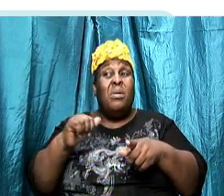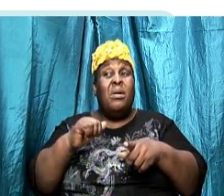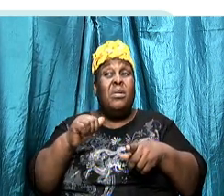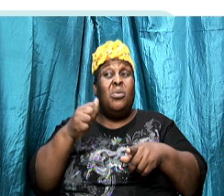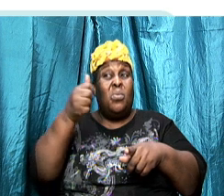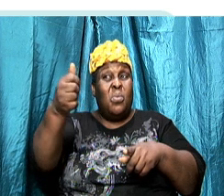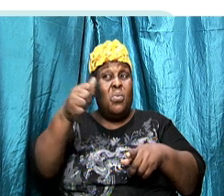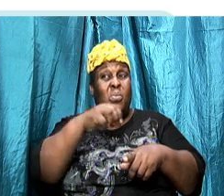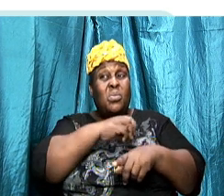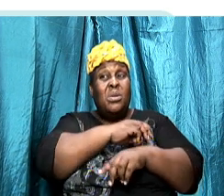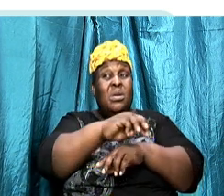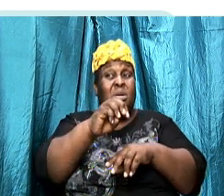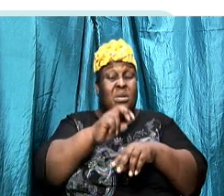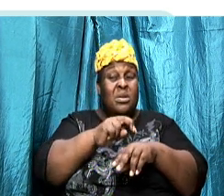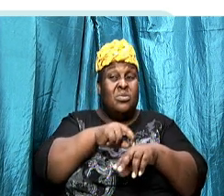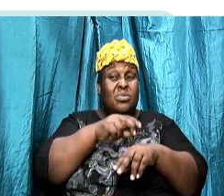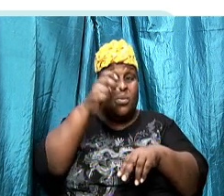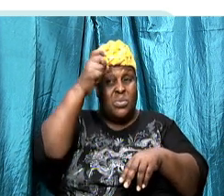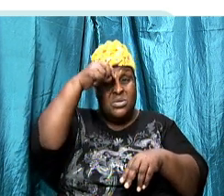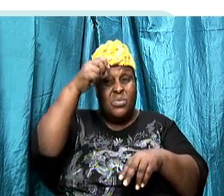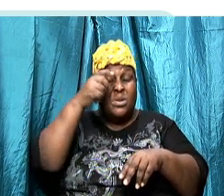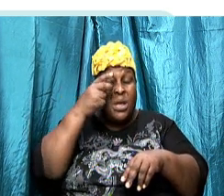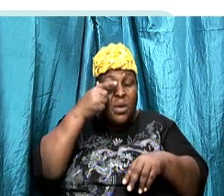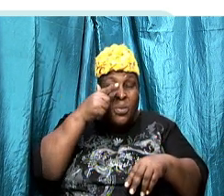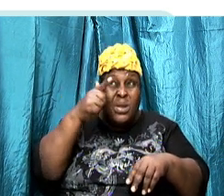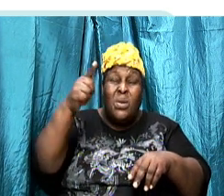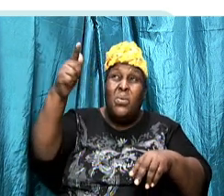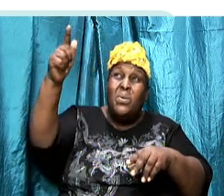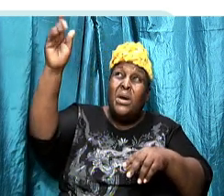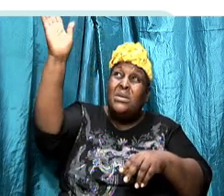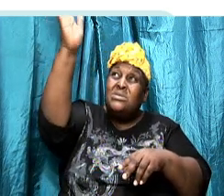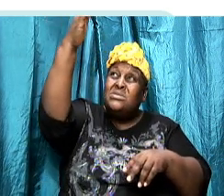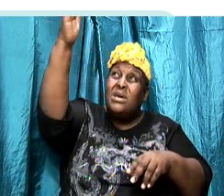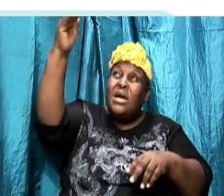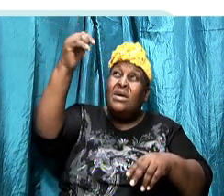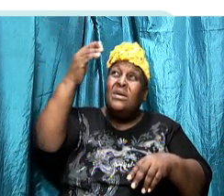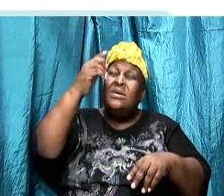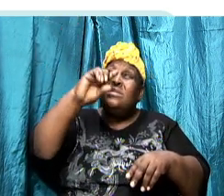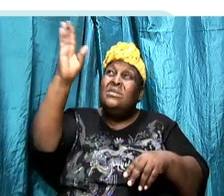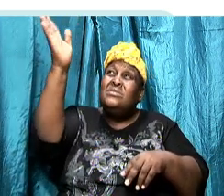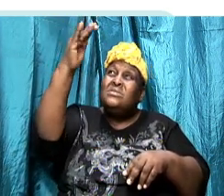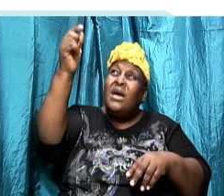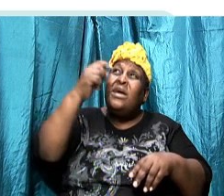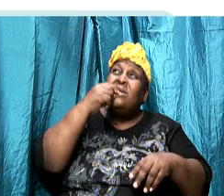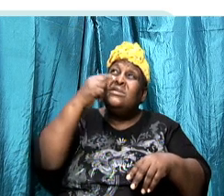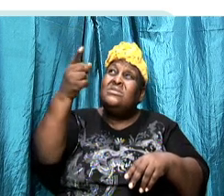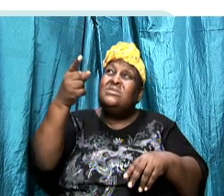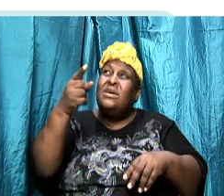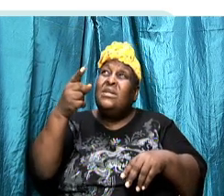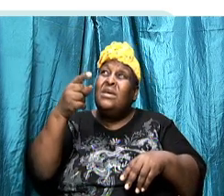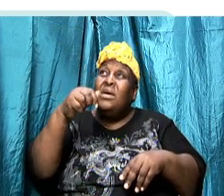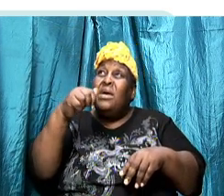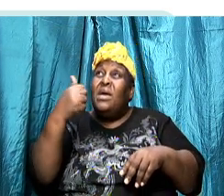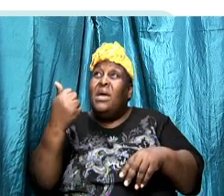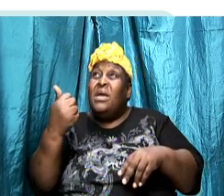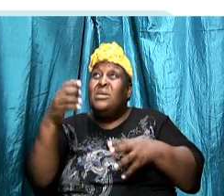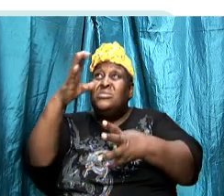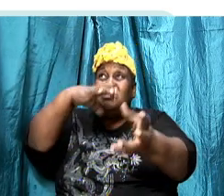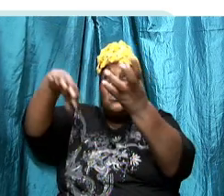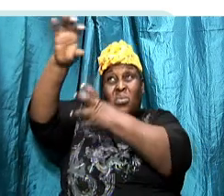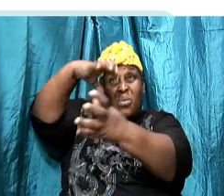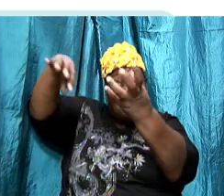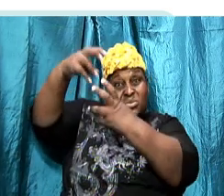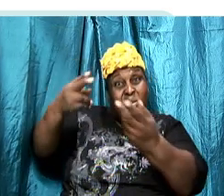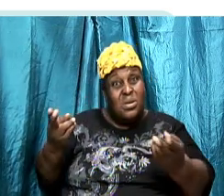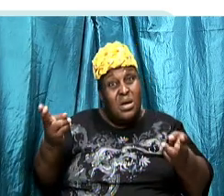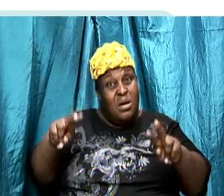but when we look at the sky, you know, the sky is not saying that any storm is going to happen. And we are experienced sailors,